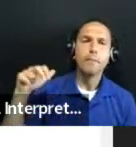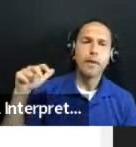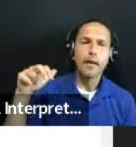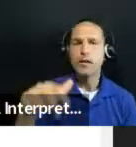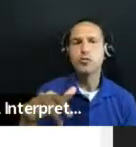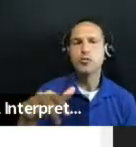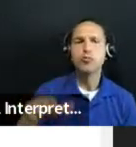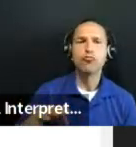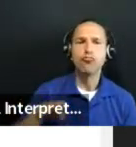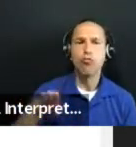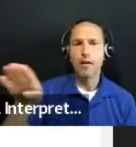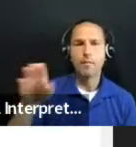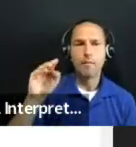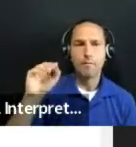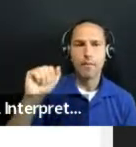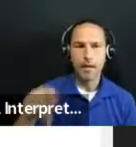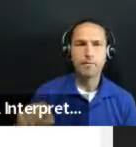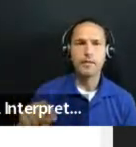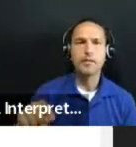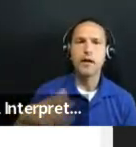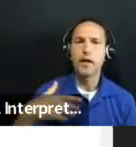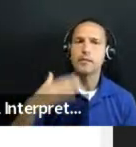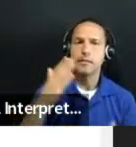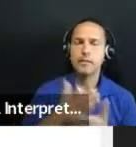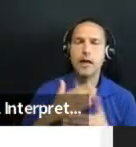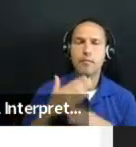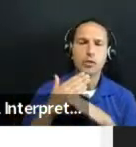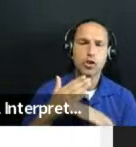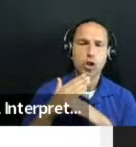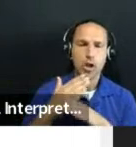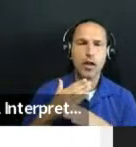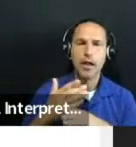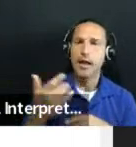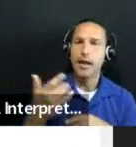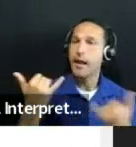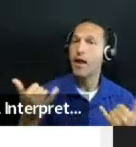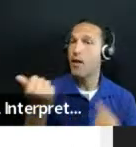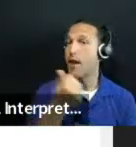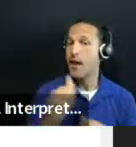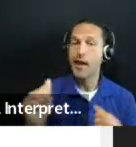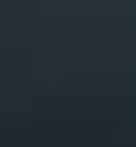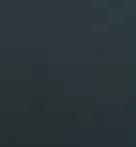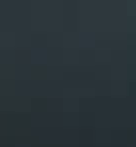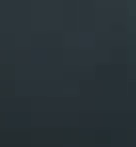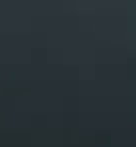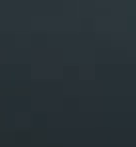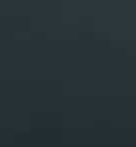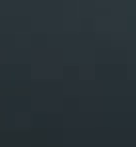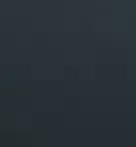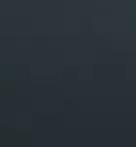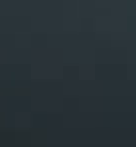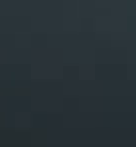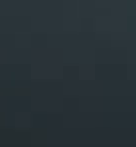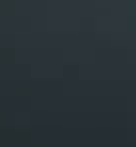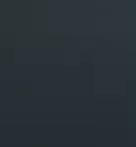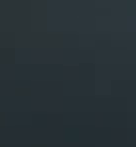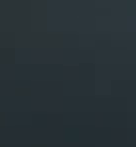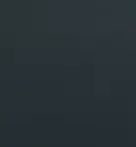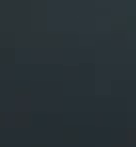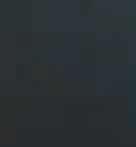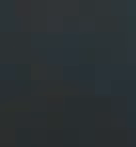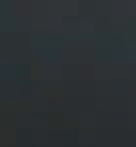ramp map. So I'm going to stop sharing now, and we'll take any Meeting Last controls. To move to lingering an item, press the arrow keys. questions. Alt